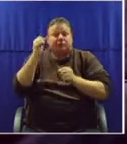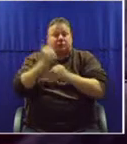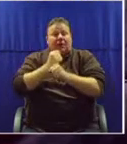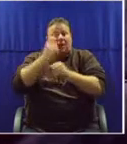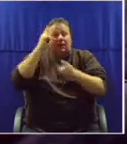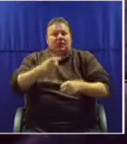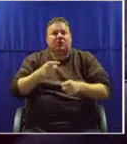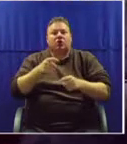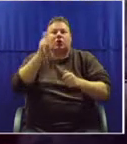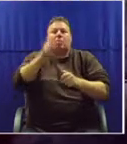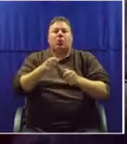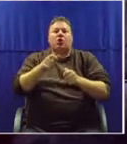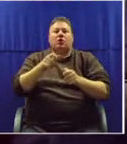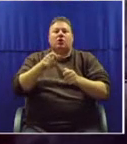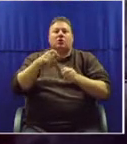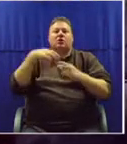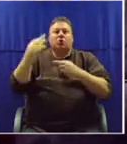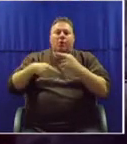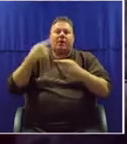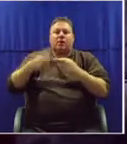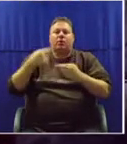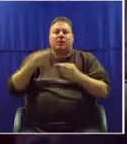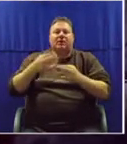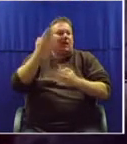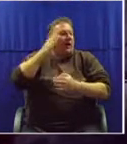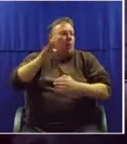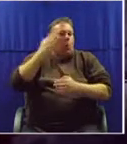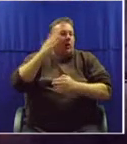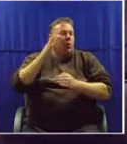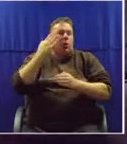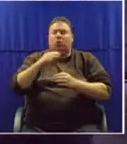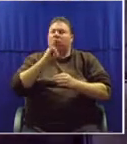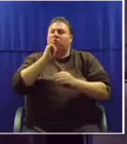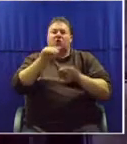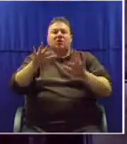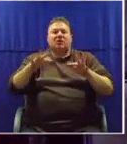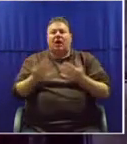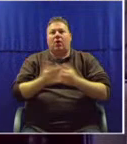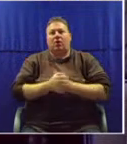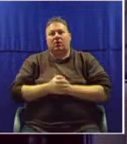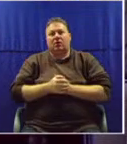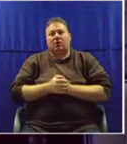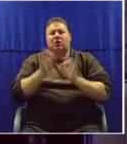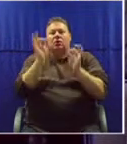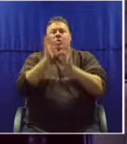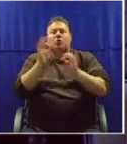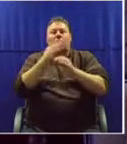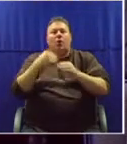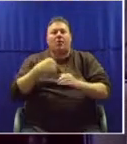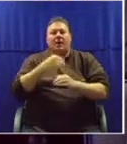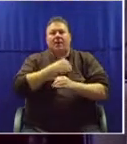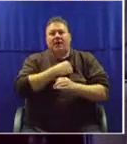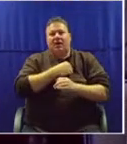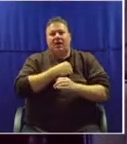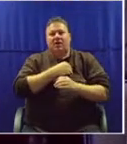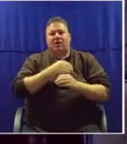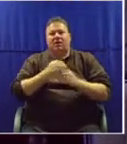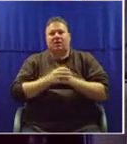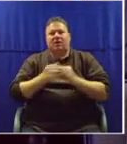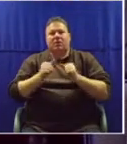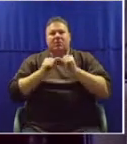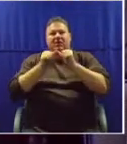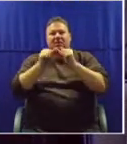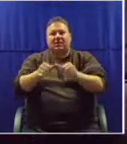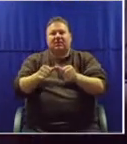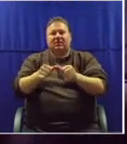disrespecting and interrupting the presiding officer while the latter is addressing the House. No member may persist in